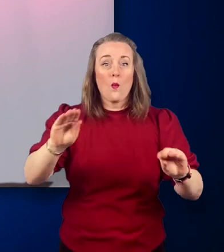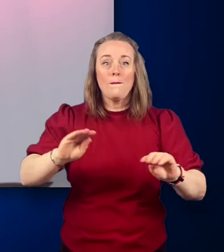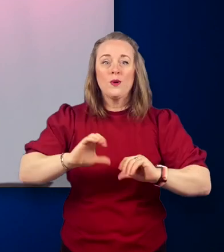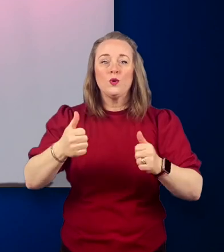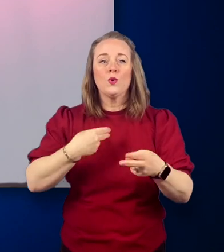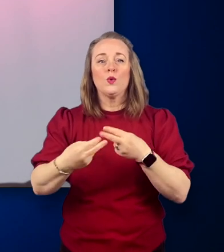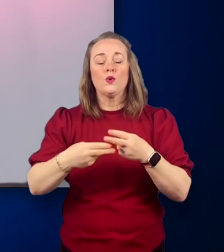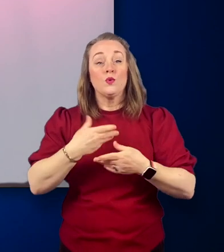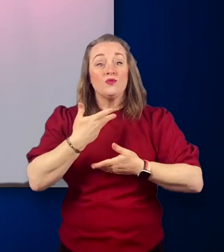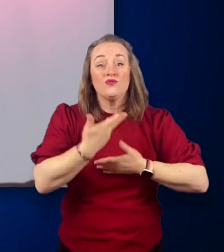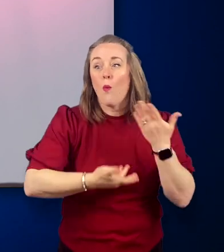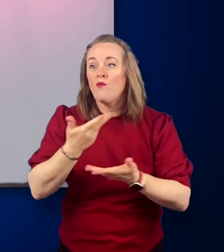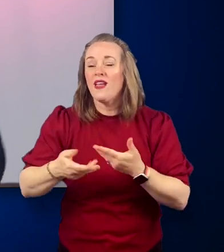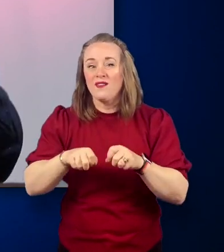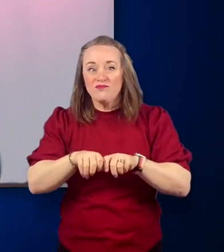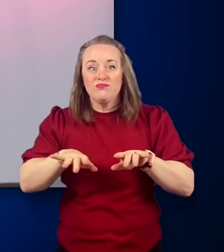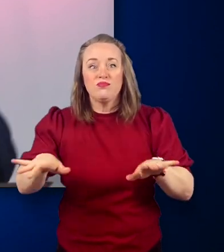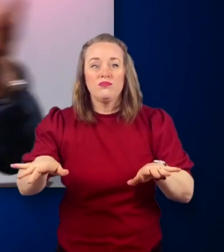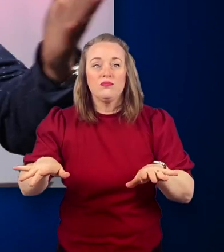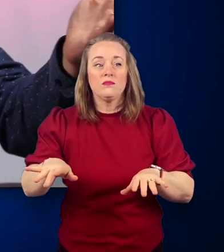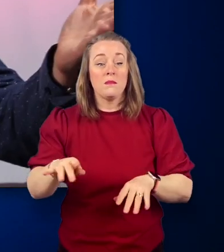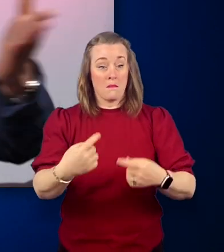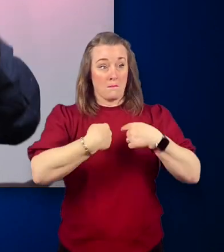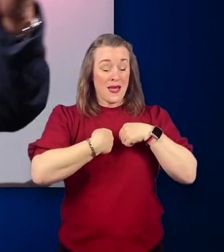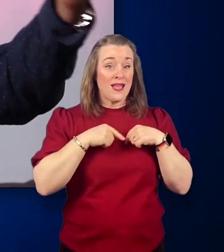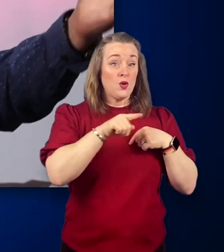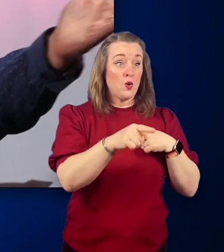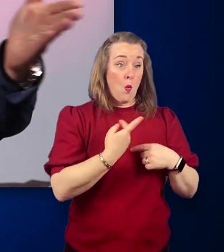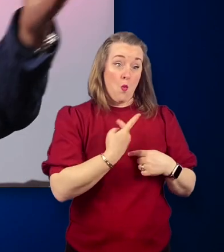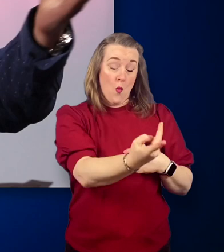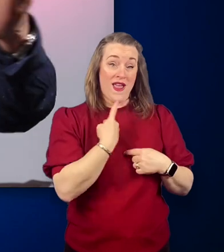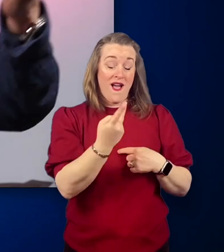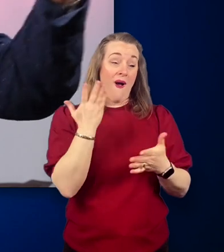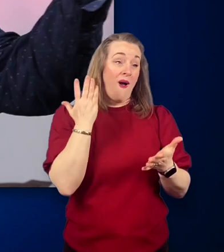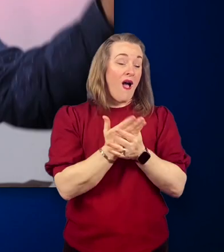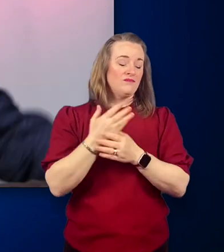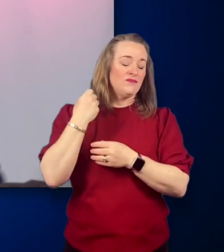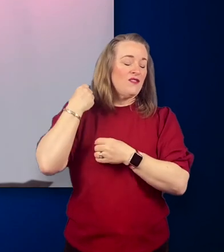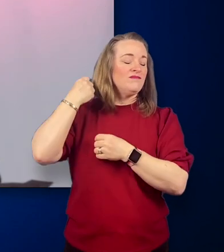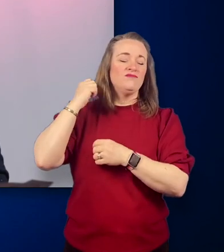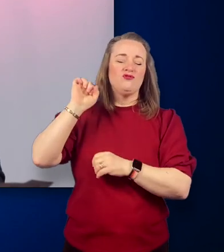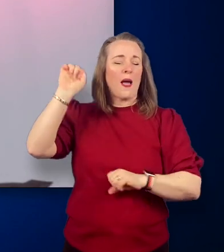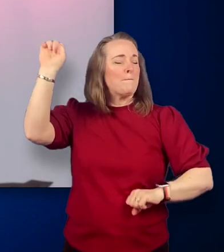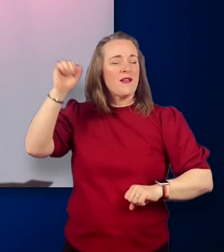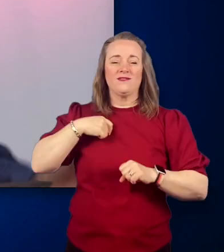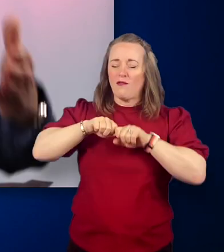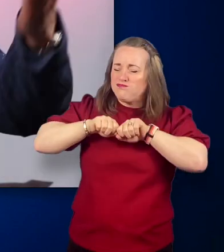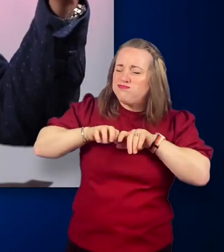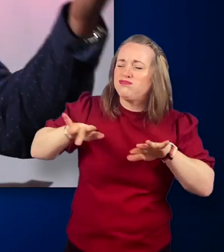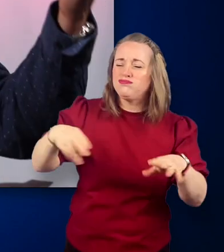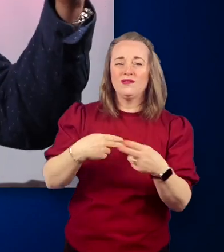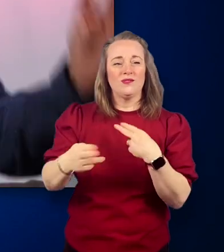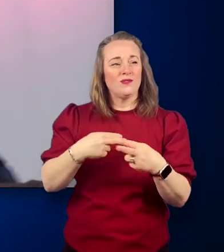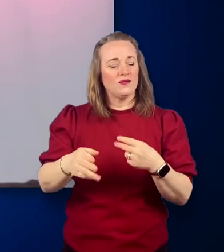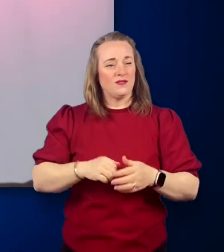You and I are the champions of that. We may be missing meeting together as a church. Paul